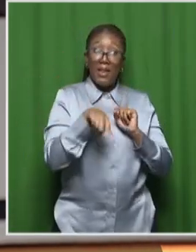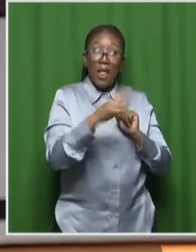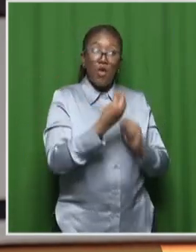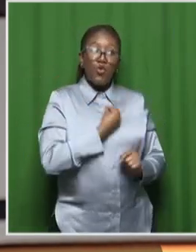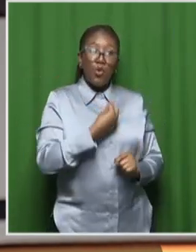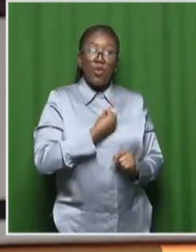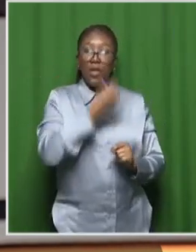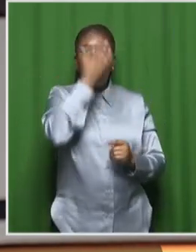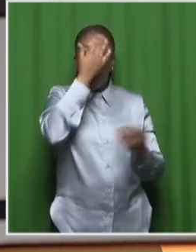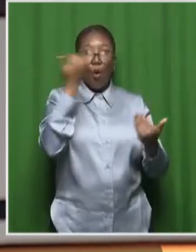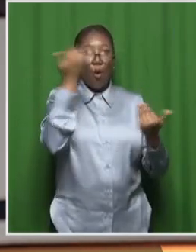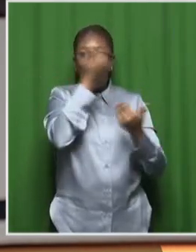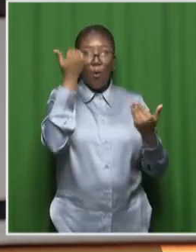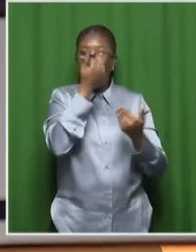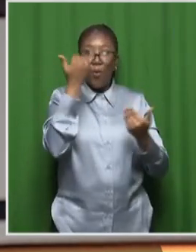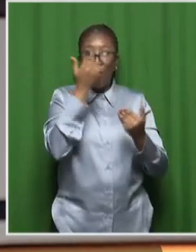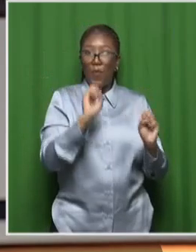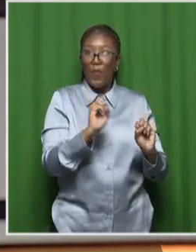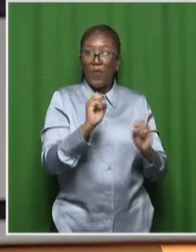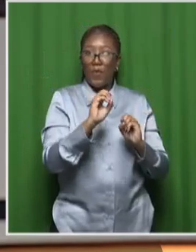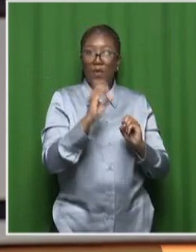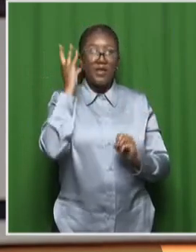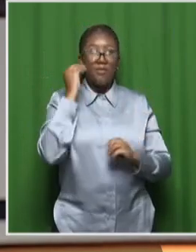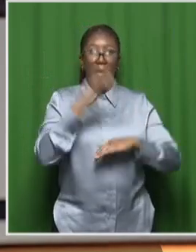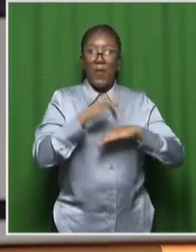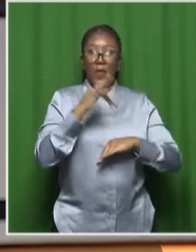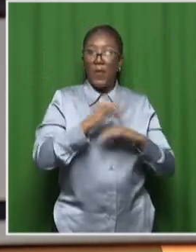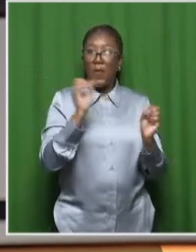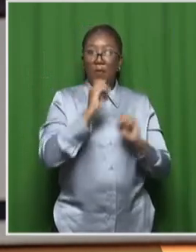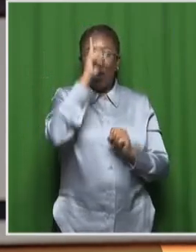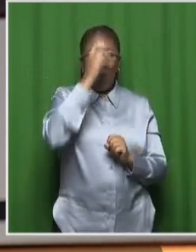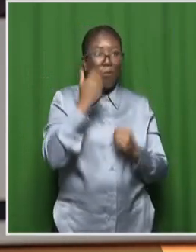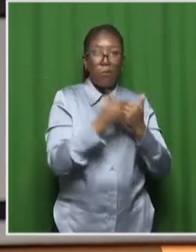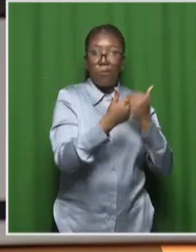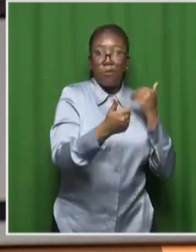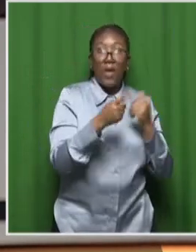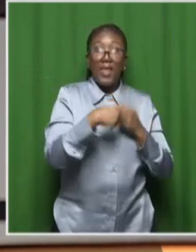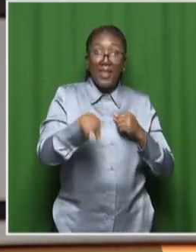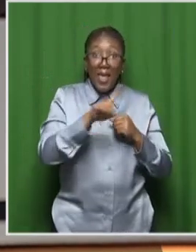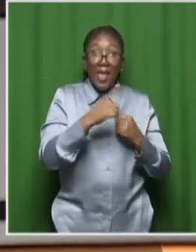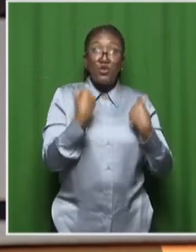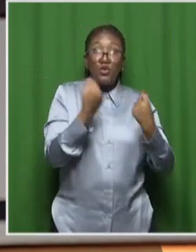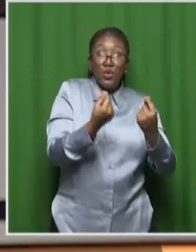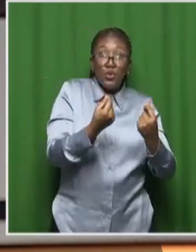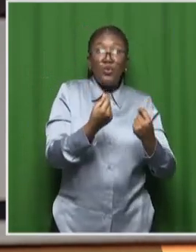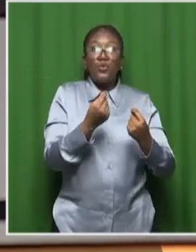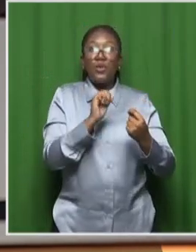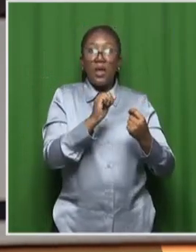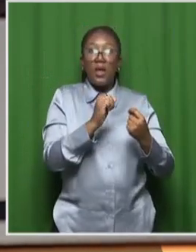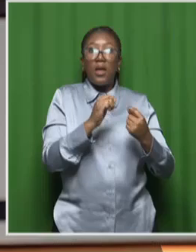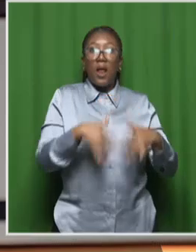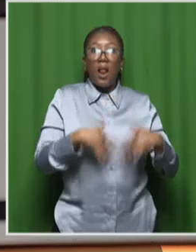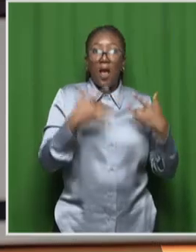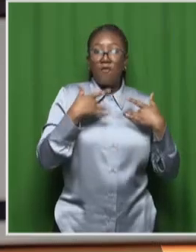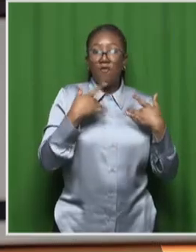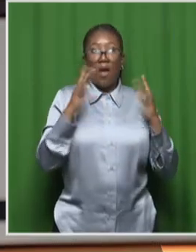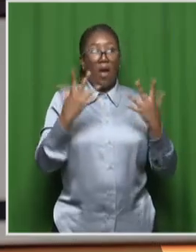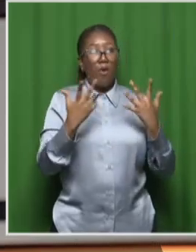the born frees, they have no reference of that. Whatever that they do, it's led by how they